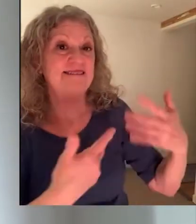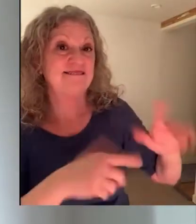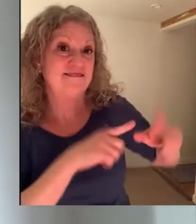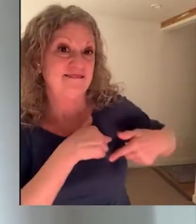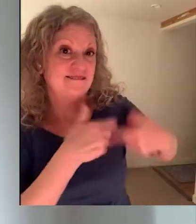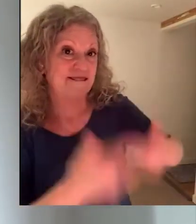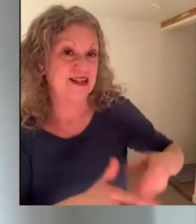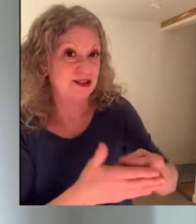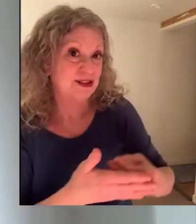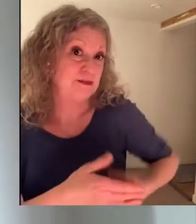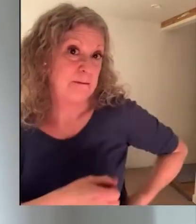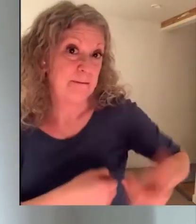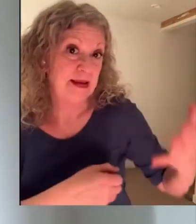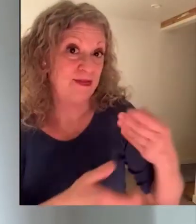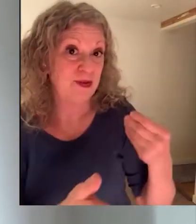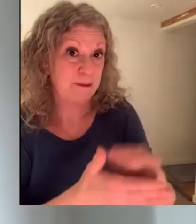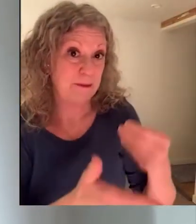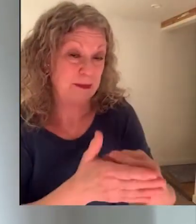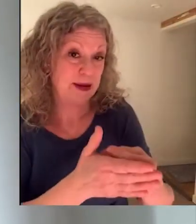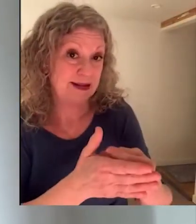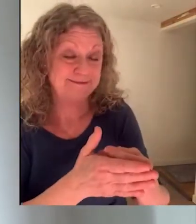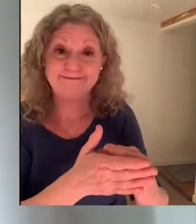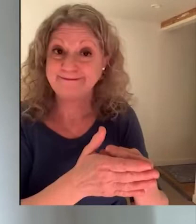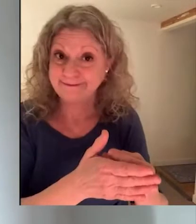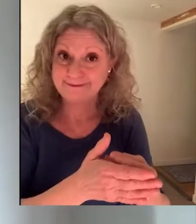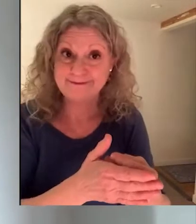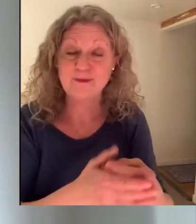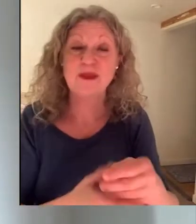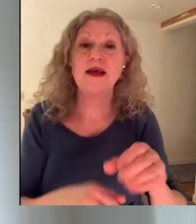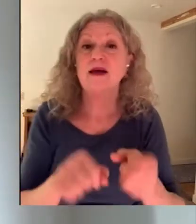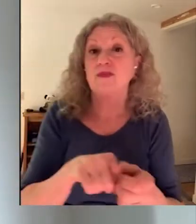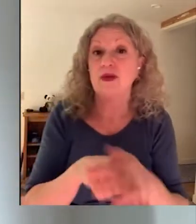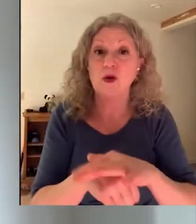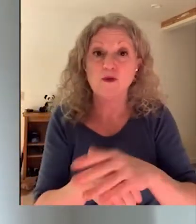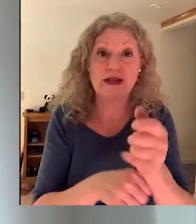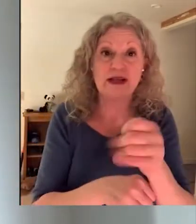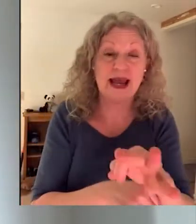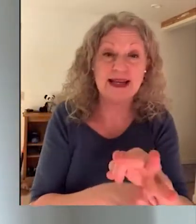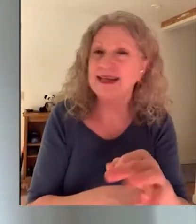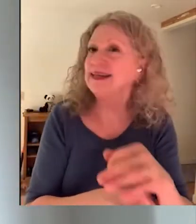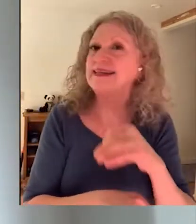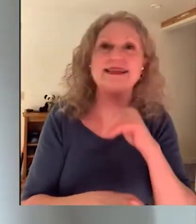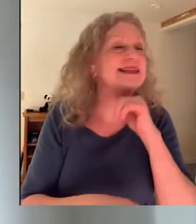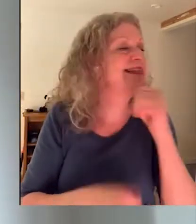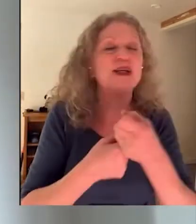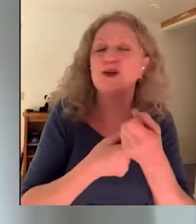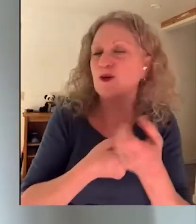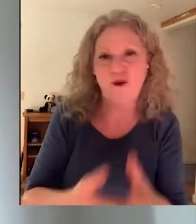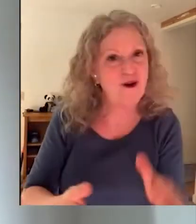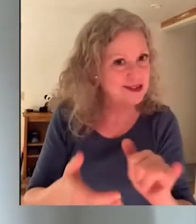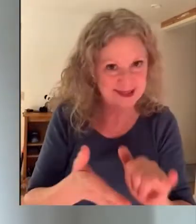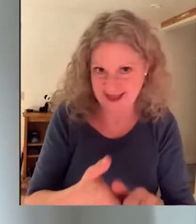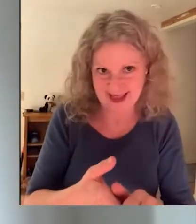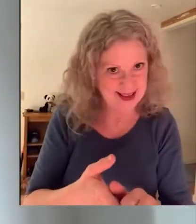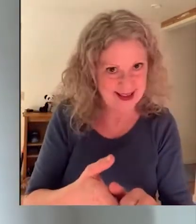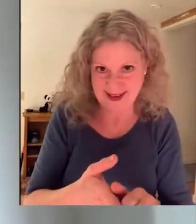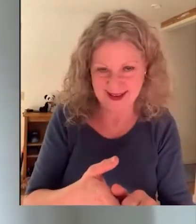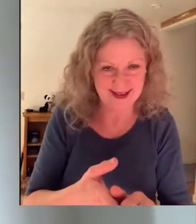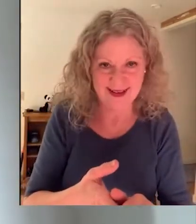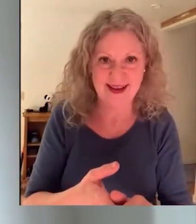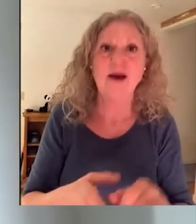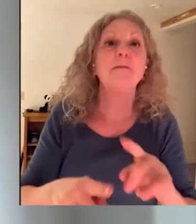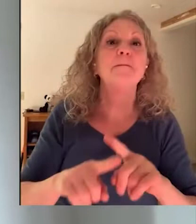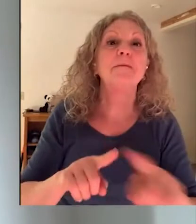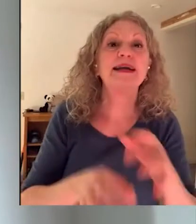reserves. The COVID-19 pandemic did not cause this disparity. It highlighted it